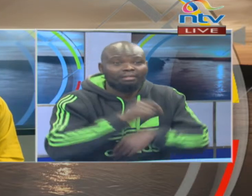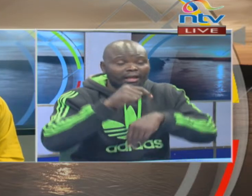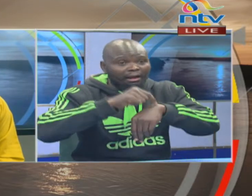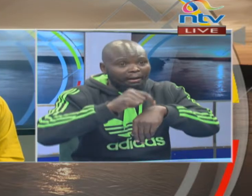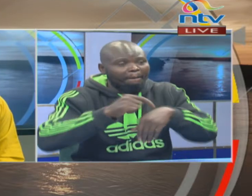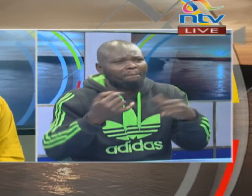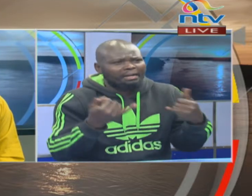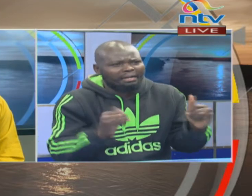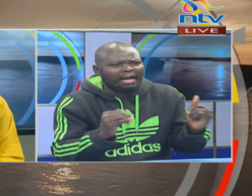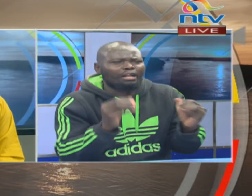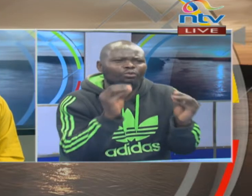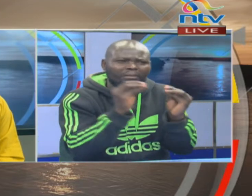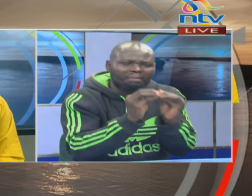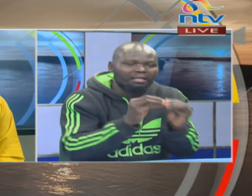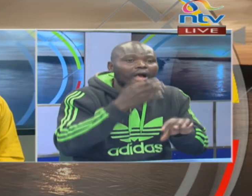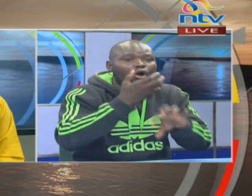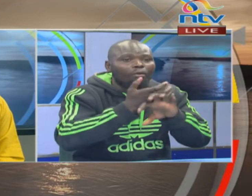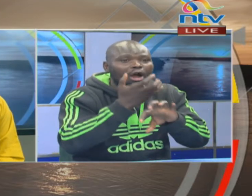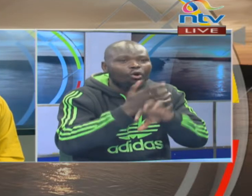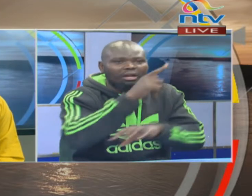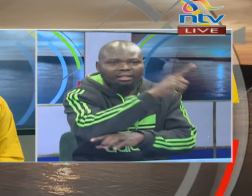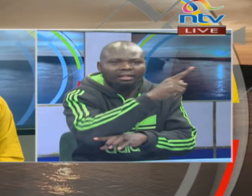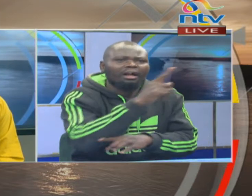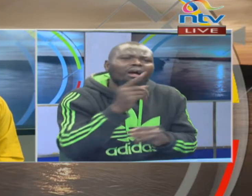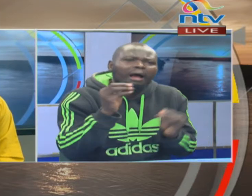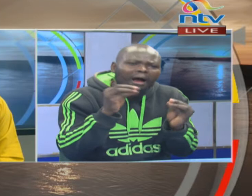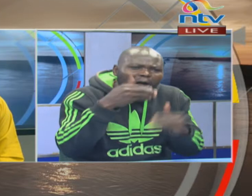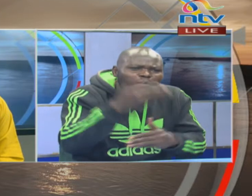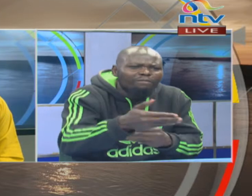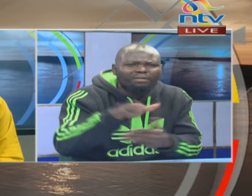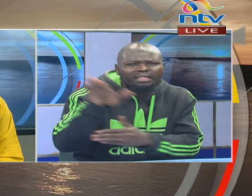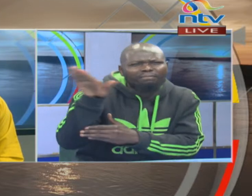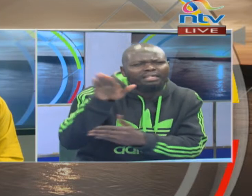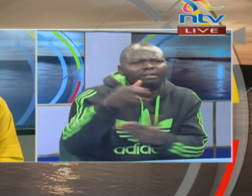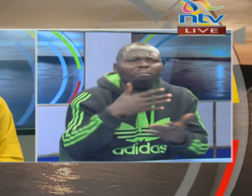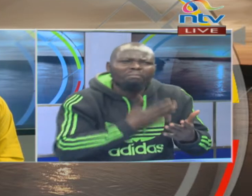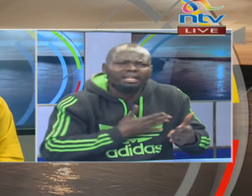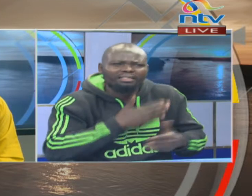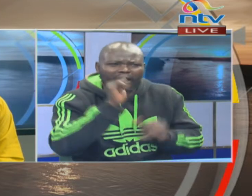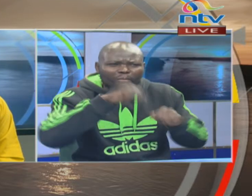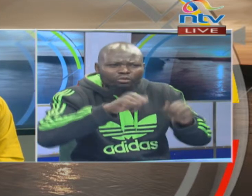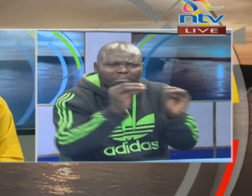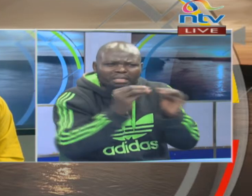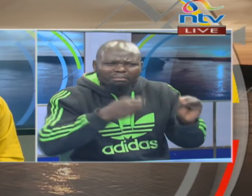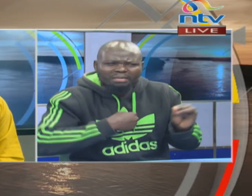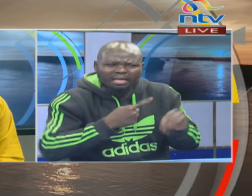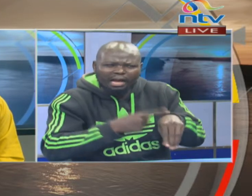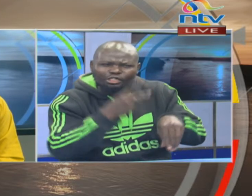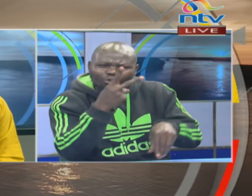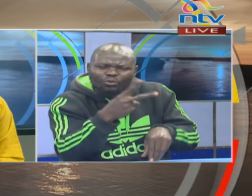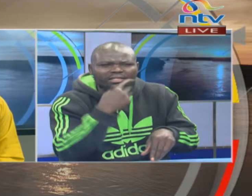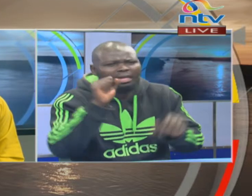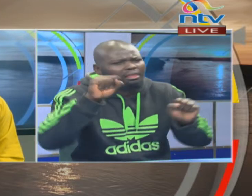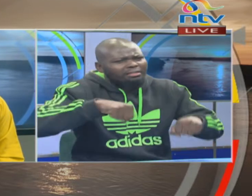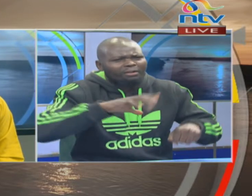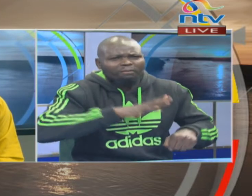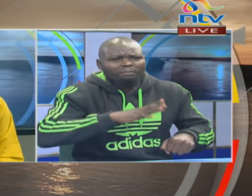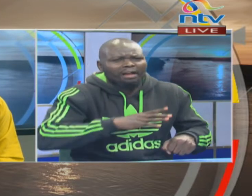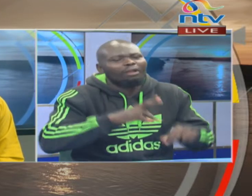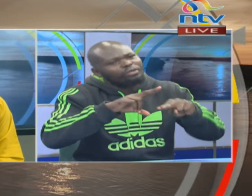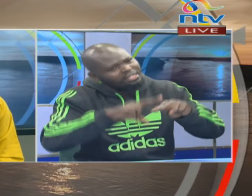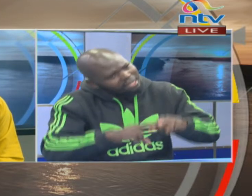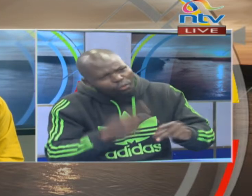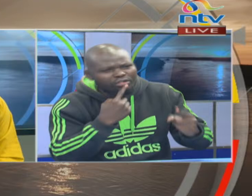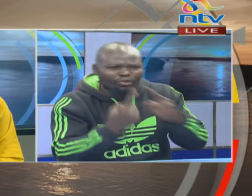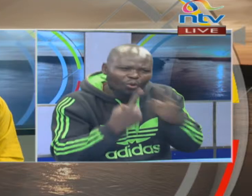4. And now we again meeting her parents in Komorok, and we agreed